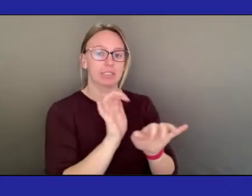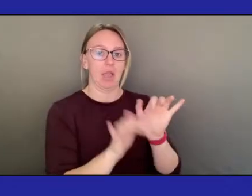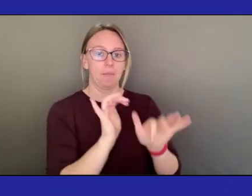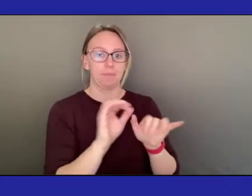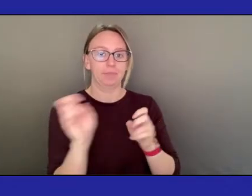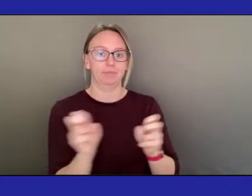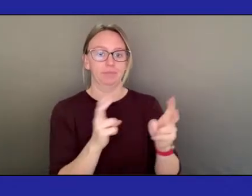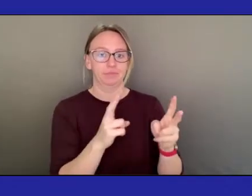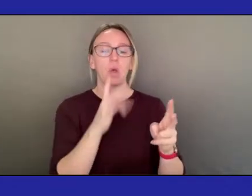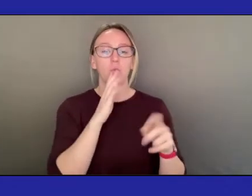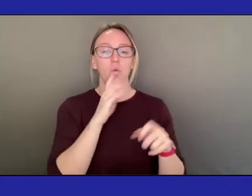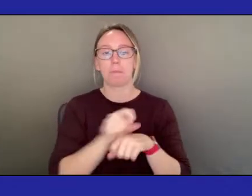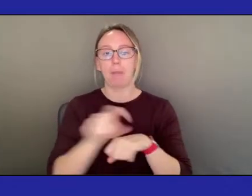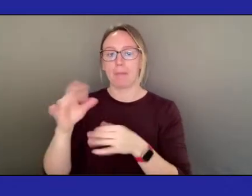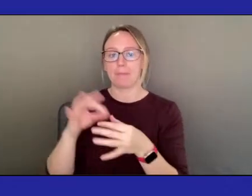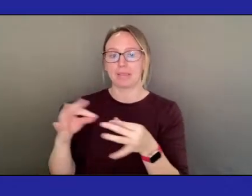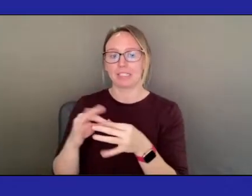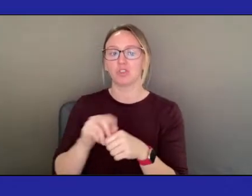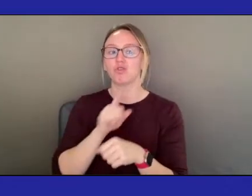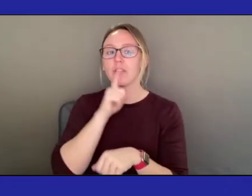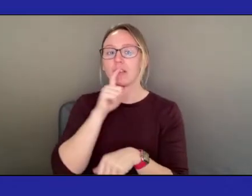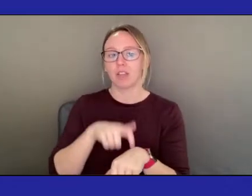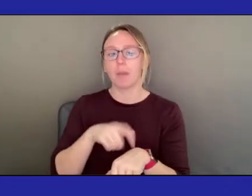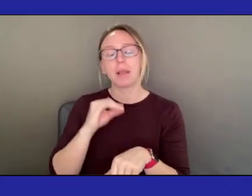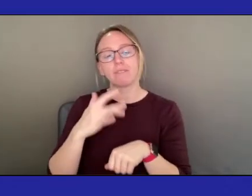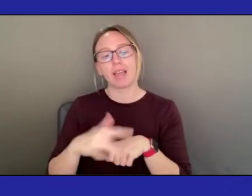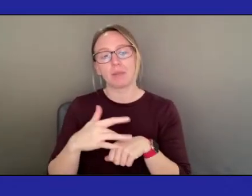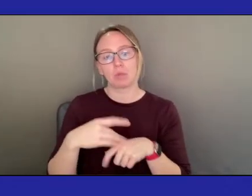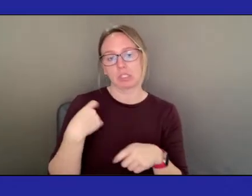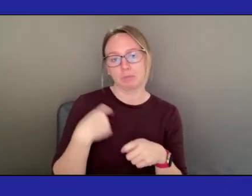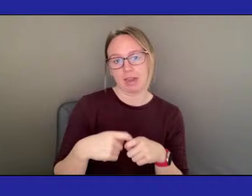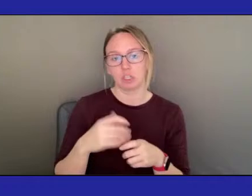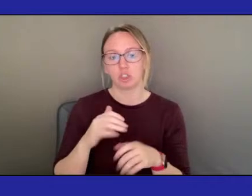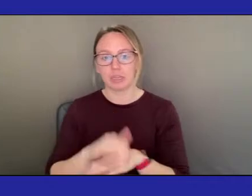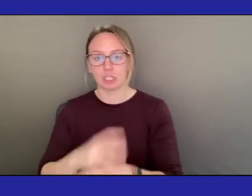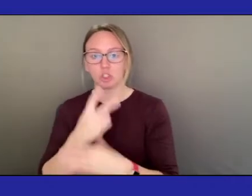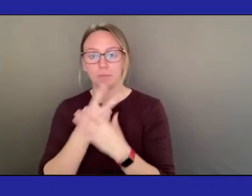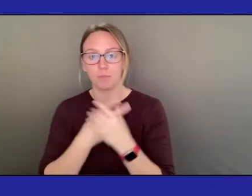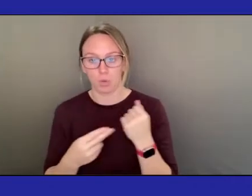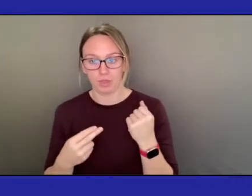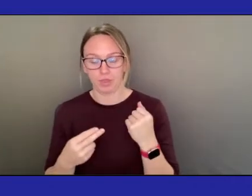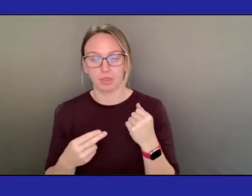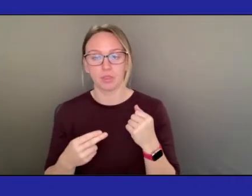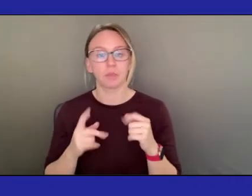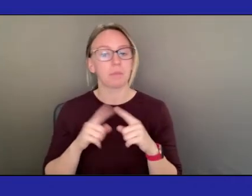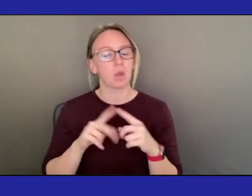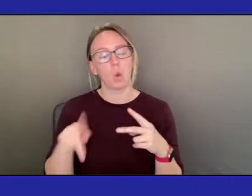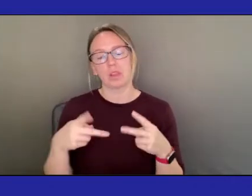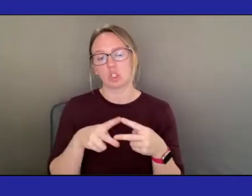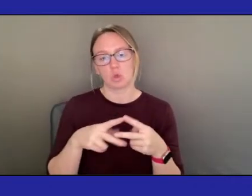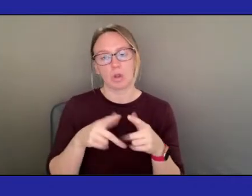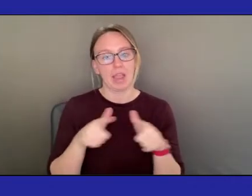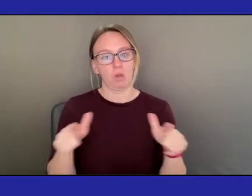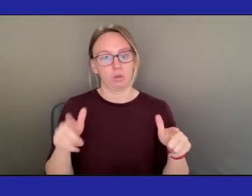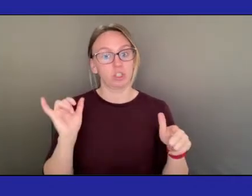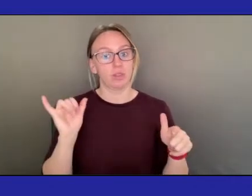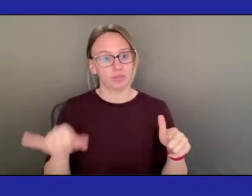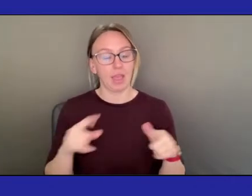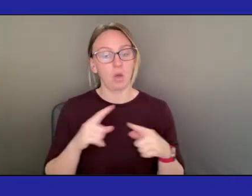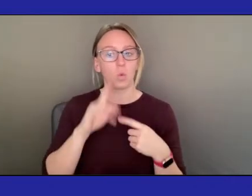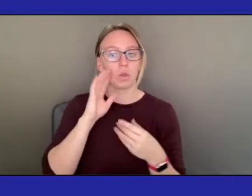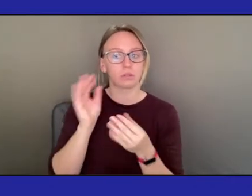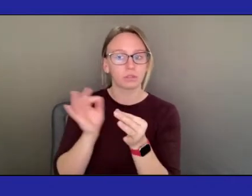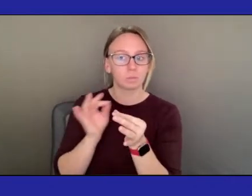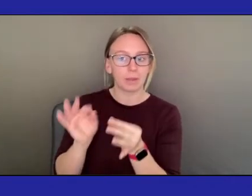them a message in real time, and it's available in Spanish and English, but those are the only two languages. And it will give